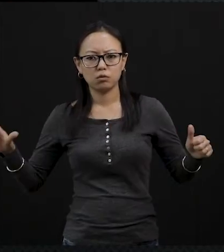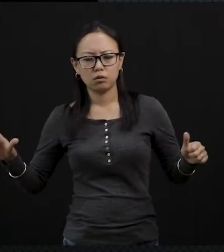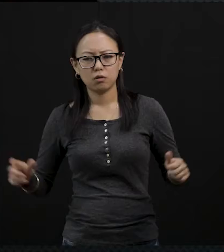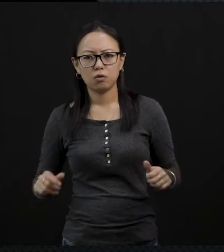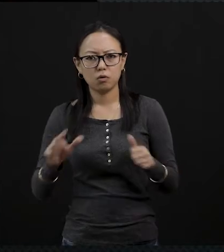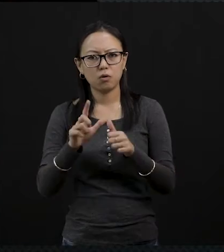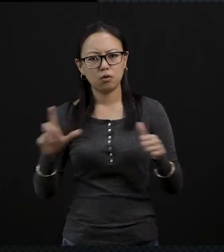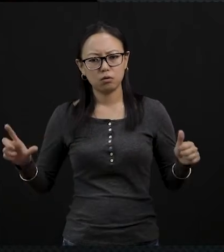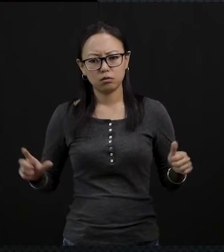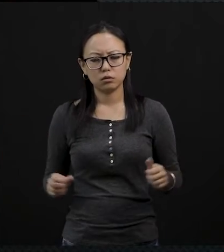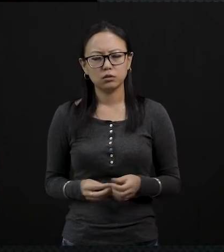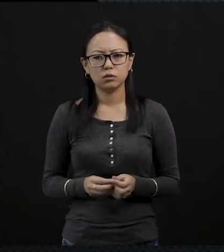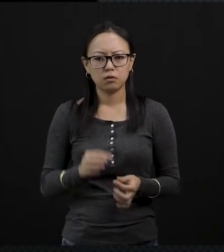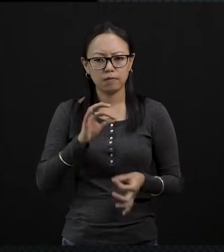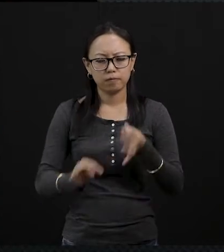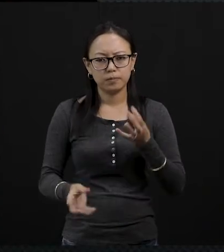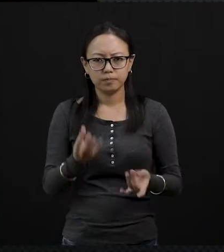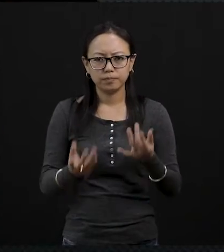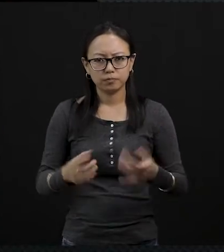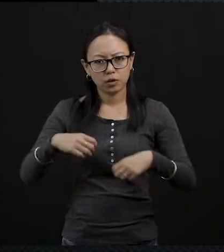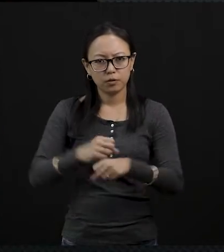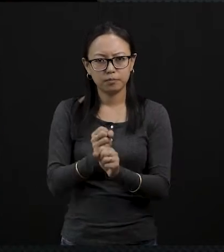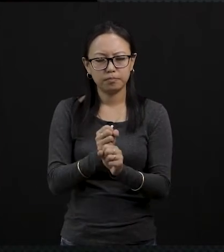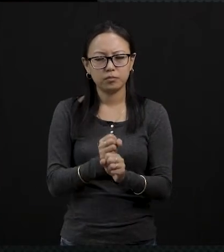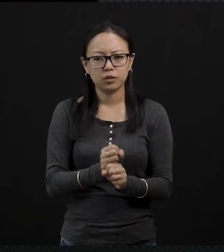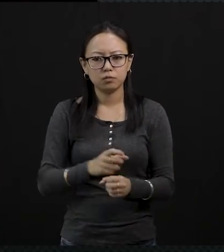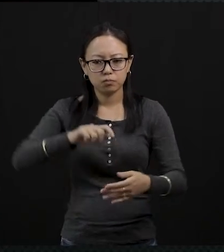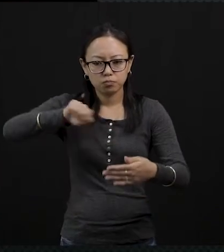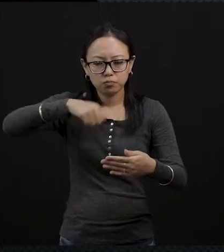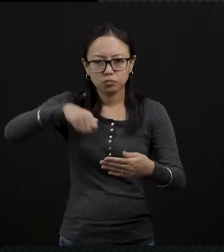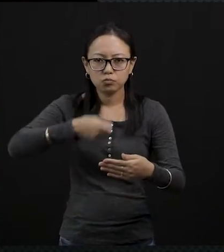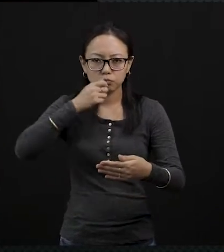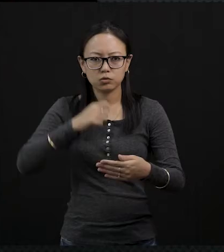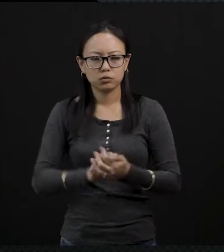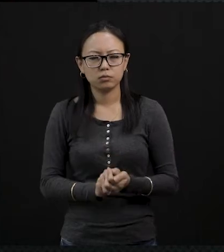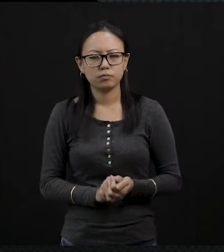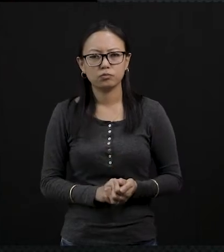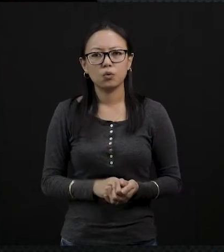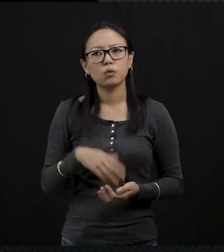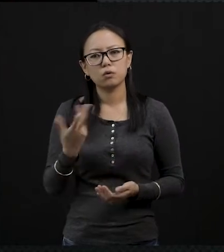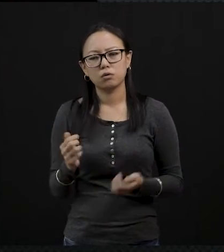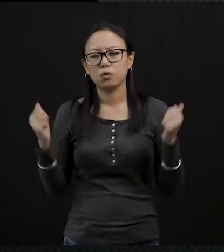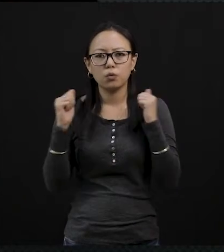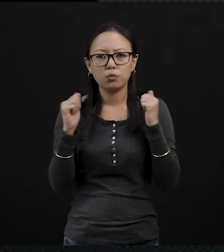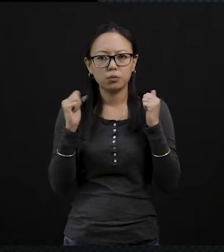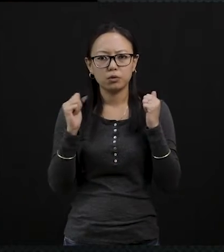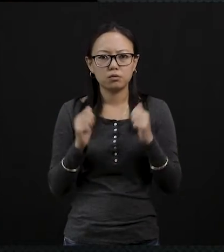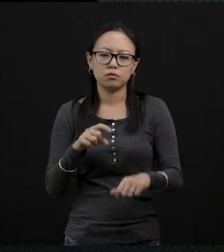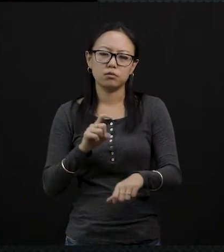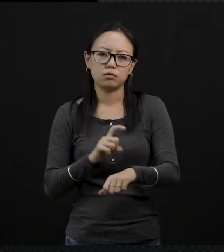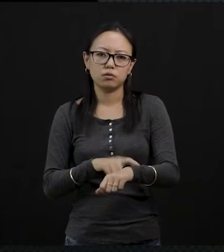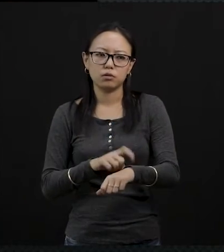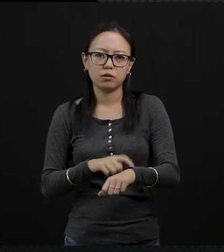home for cooking, right? And also during winter, when it's very